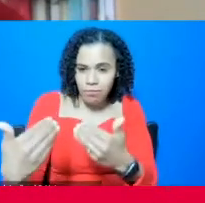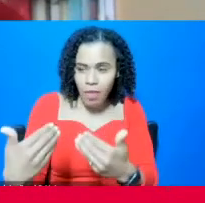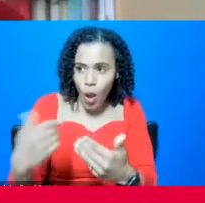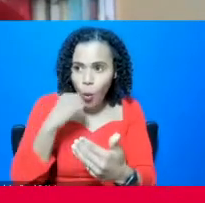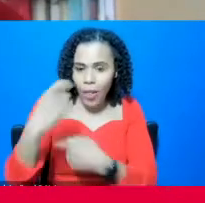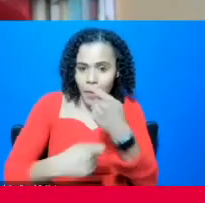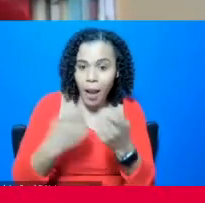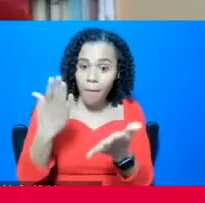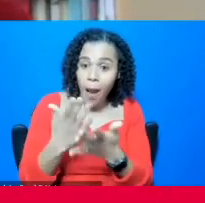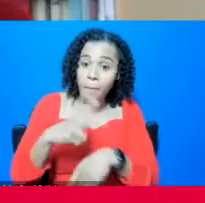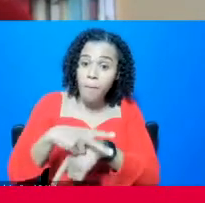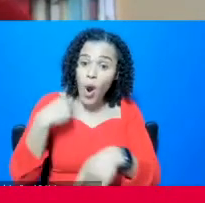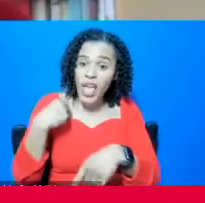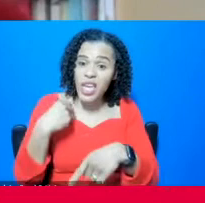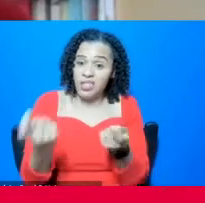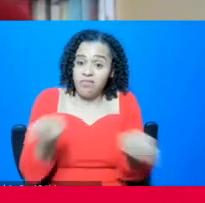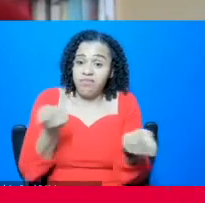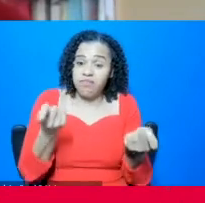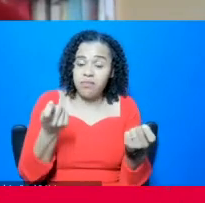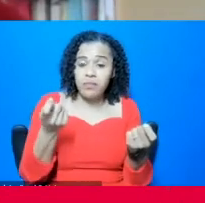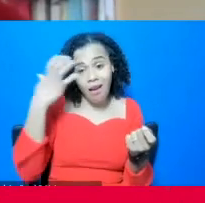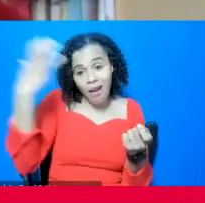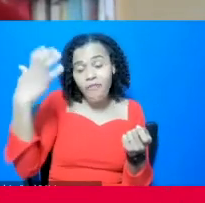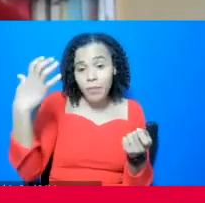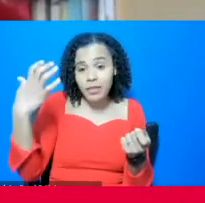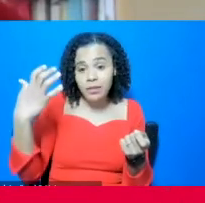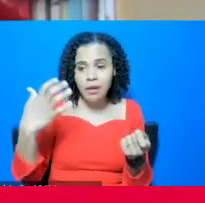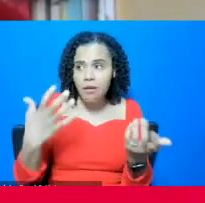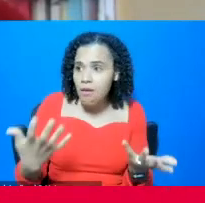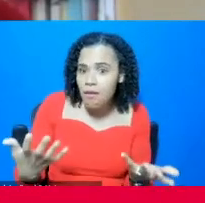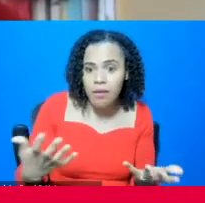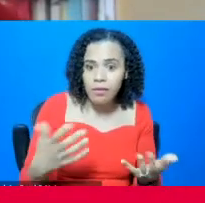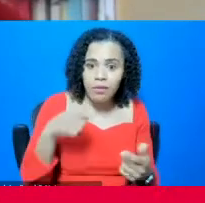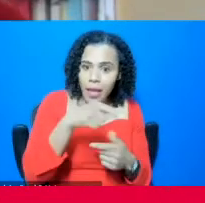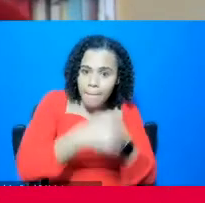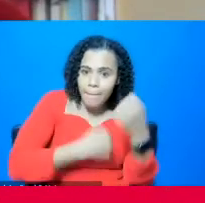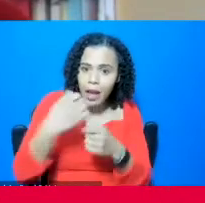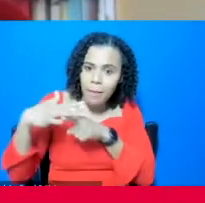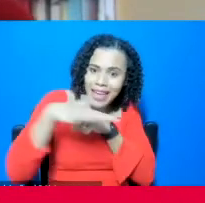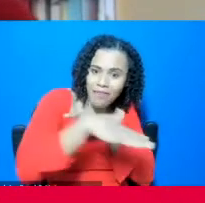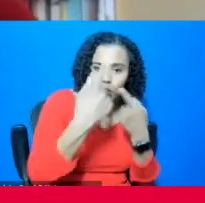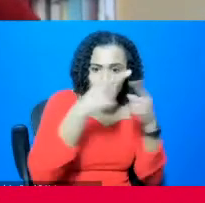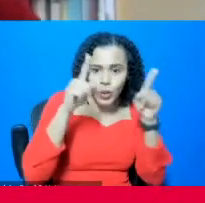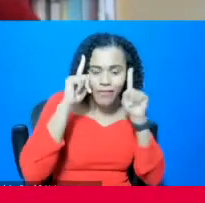state, free speech for those critical of the government is increasingly being curtailed on our campuses. And this